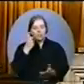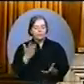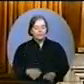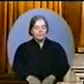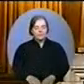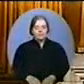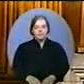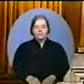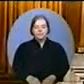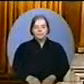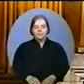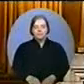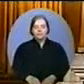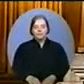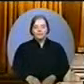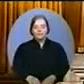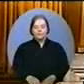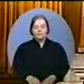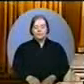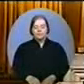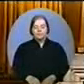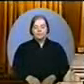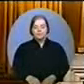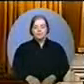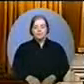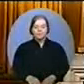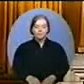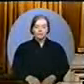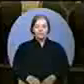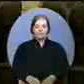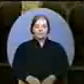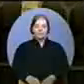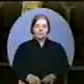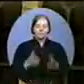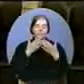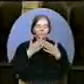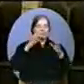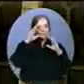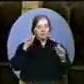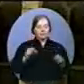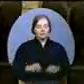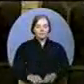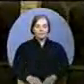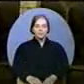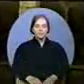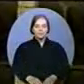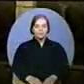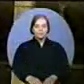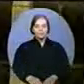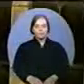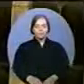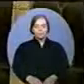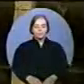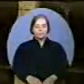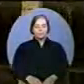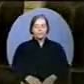...for Jimmins, James Payne. Thank you, Mr. Speaker. Well, I've been reading through the government's latest copyright bill, and I don't see